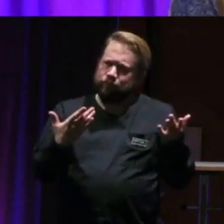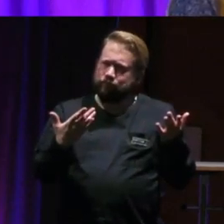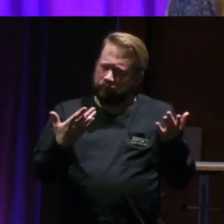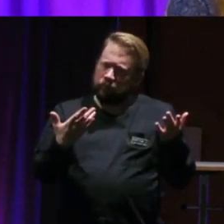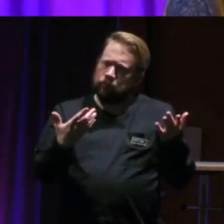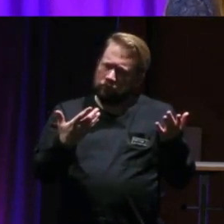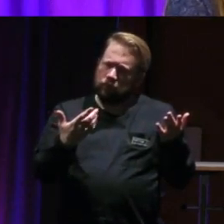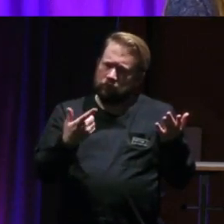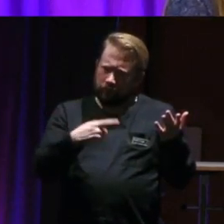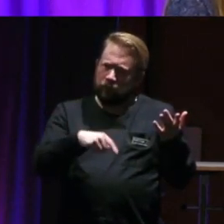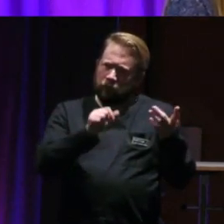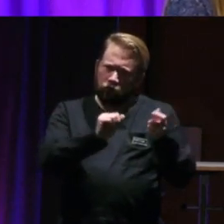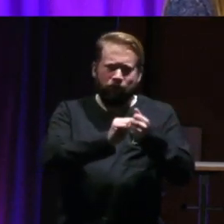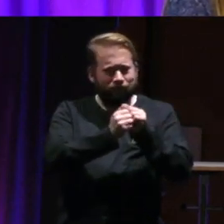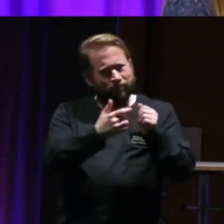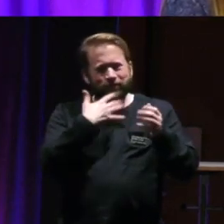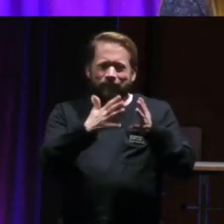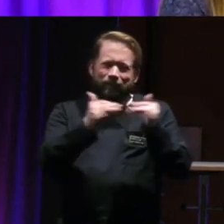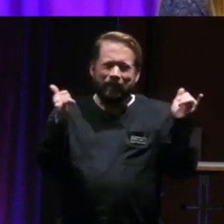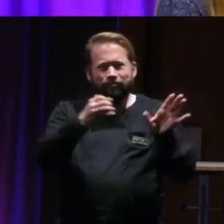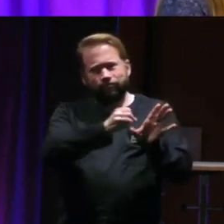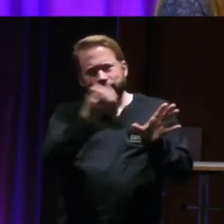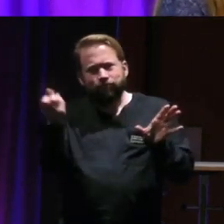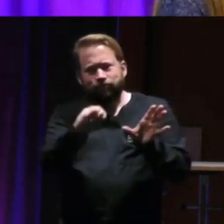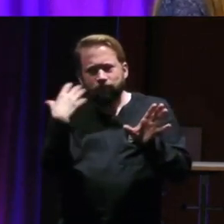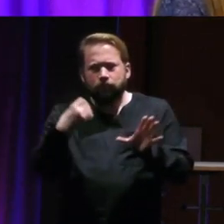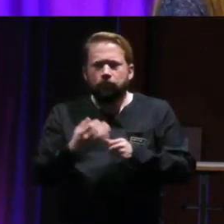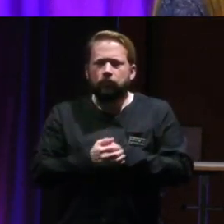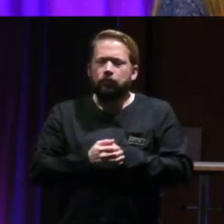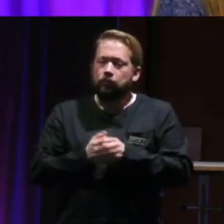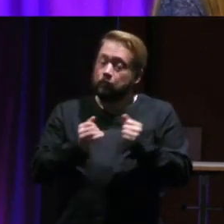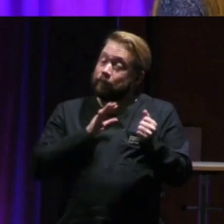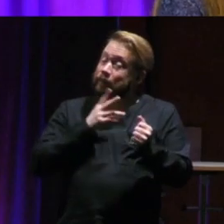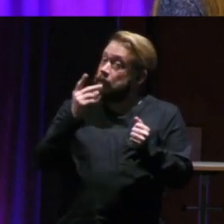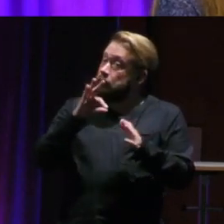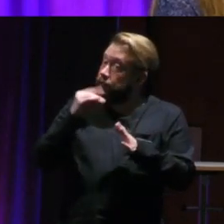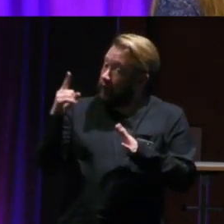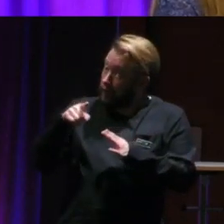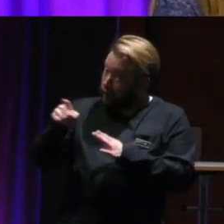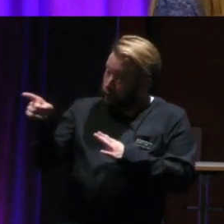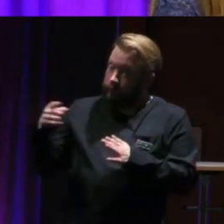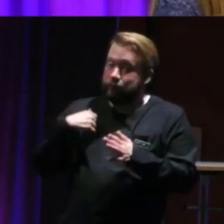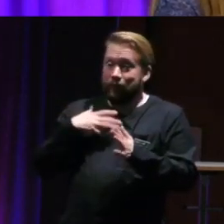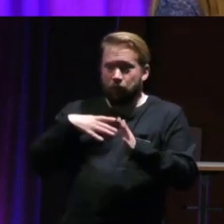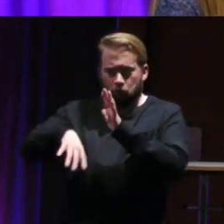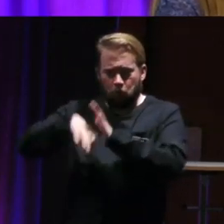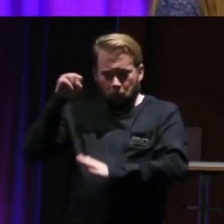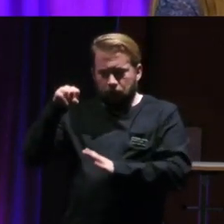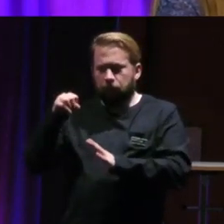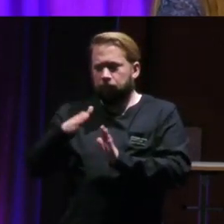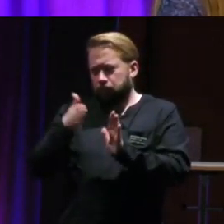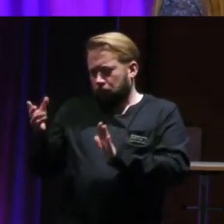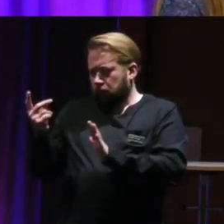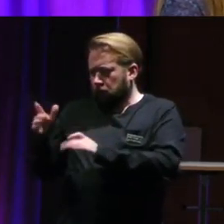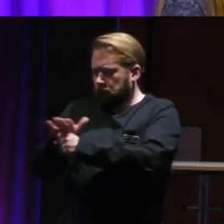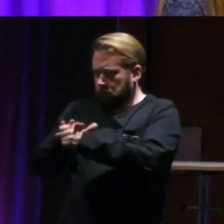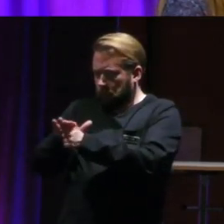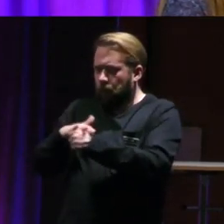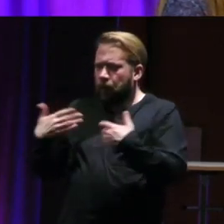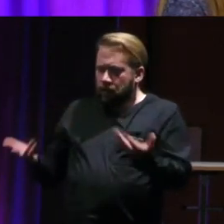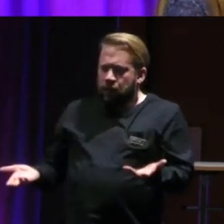or demanding that you would be free, set free. But there is another case that we would like to talk about a little bit as well, and it's the case of